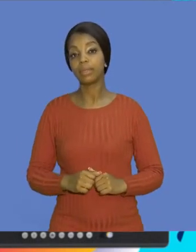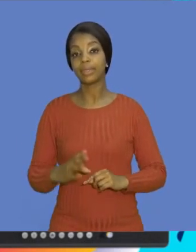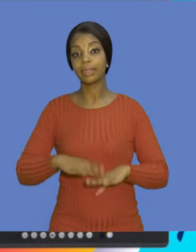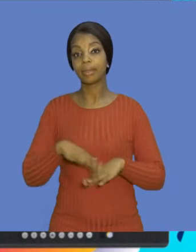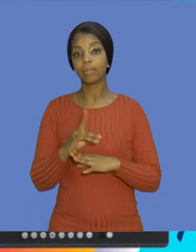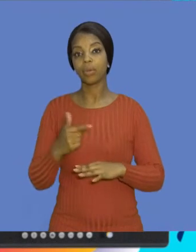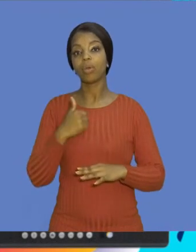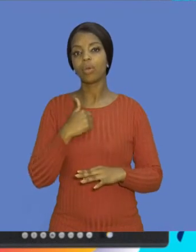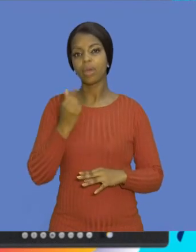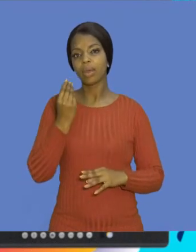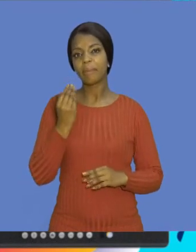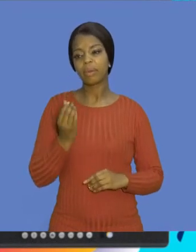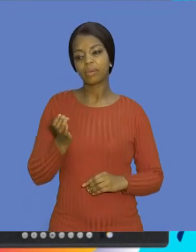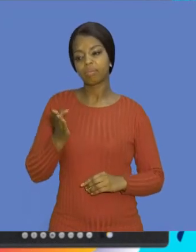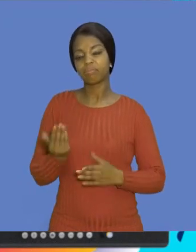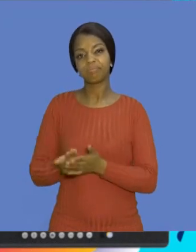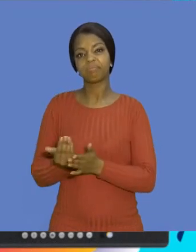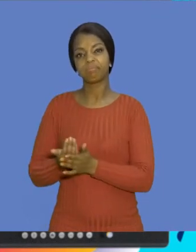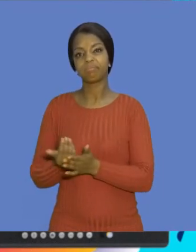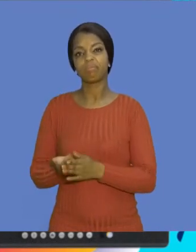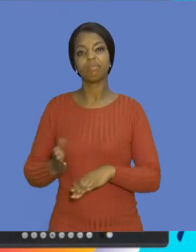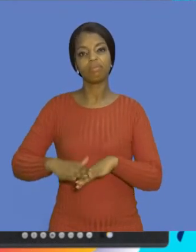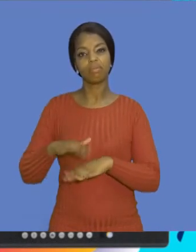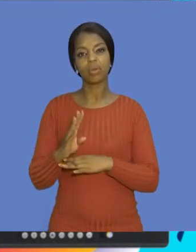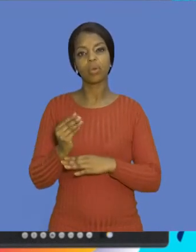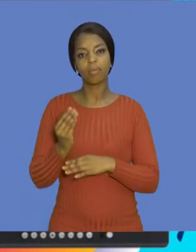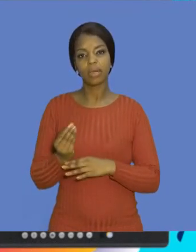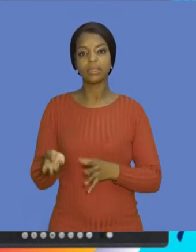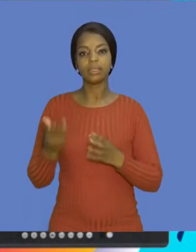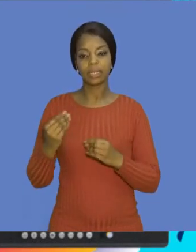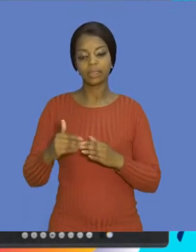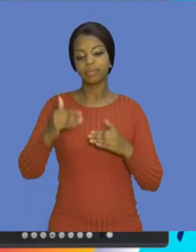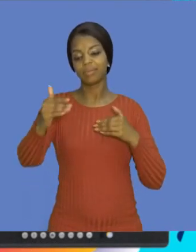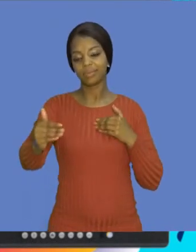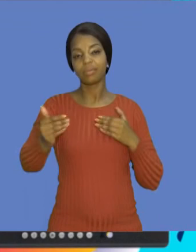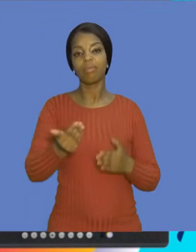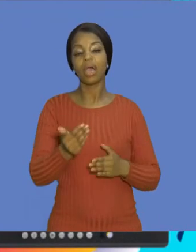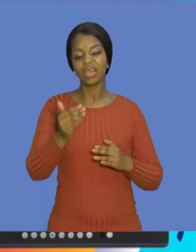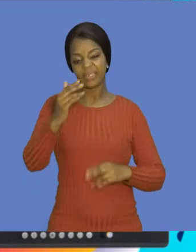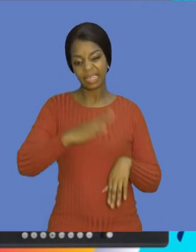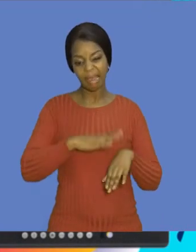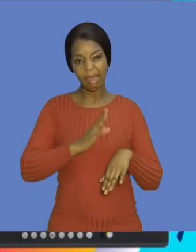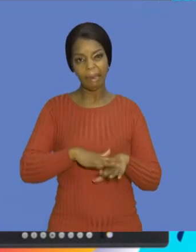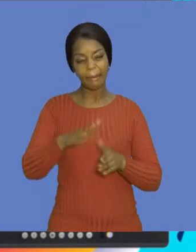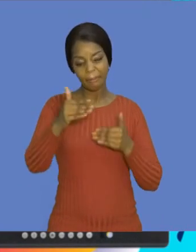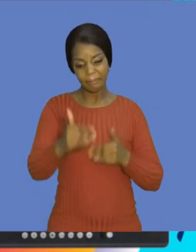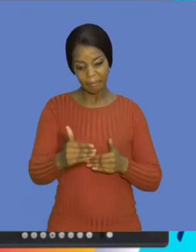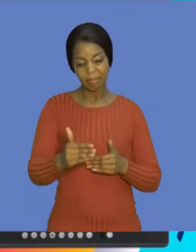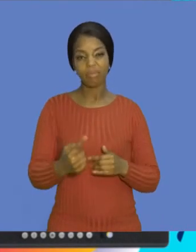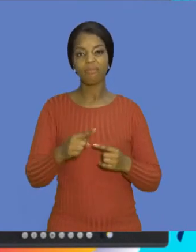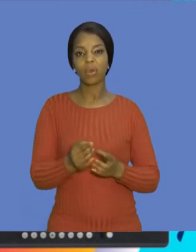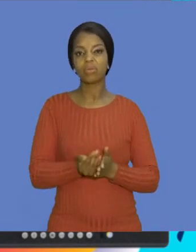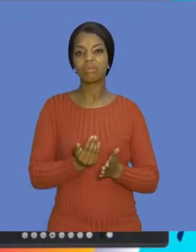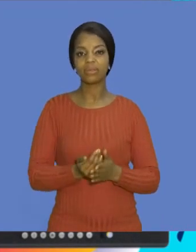the longer you leave your amount of money that you saved, the more money you get. The shorter, yes, you will still get more money,